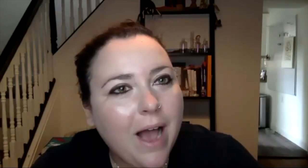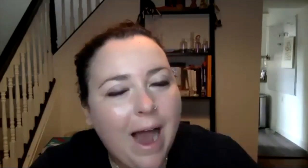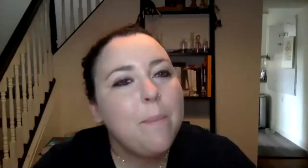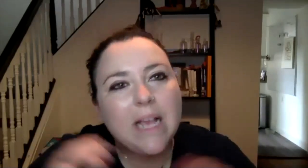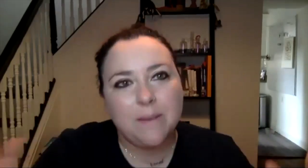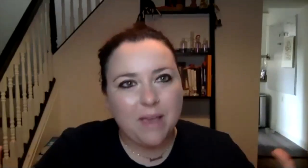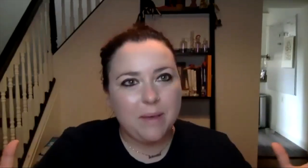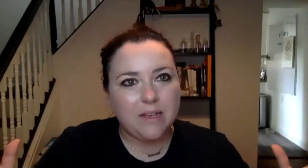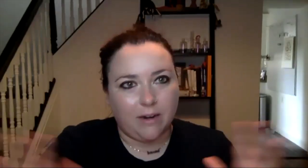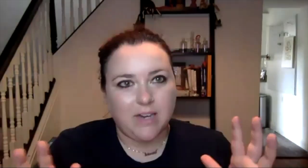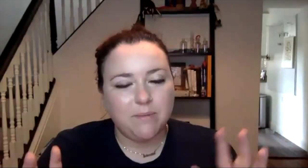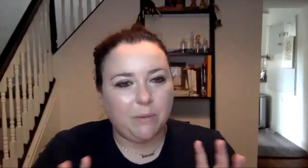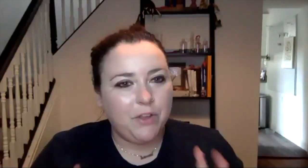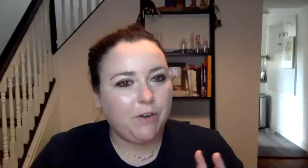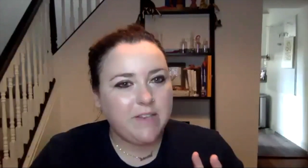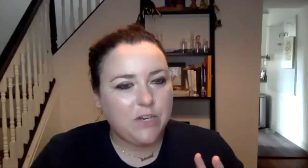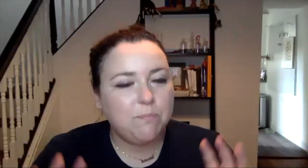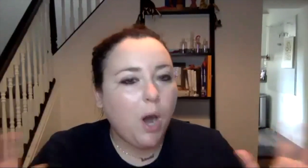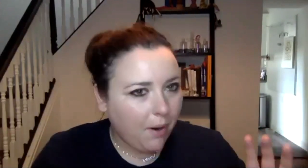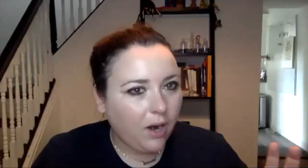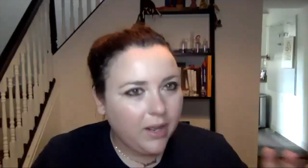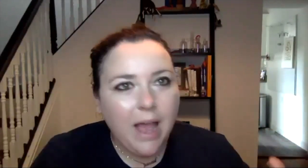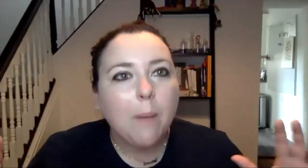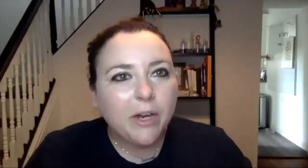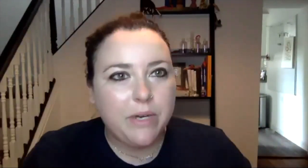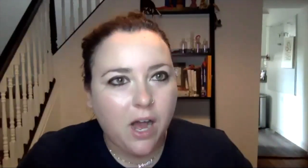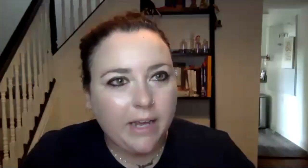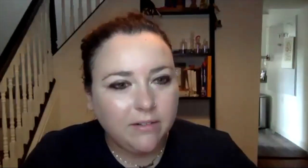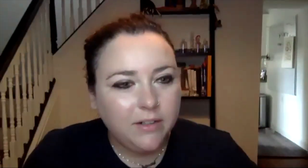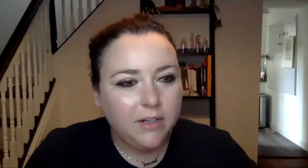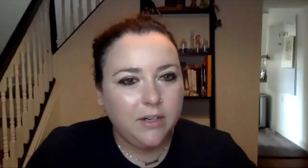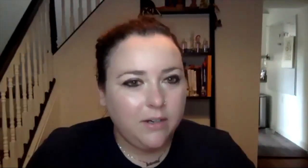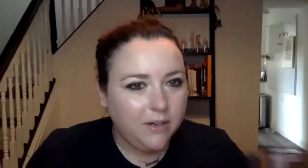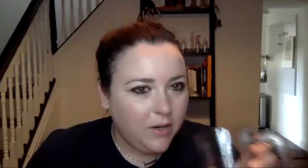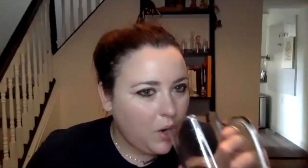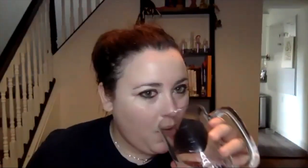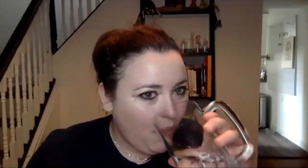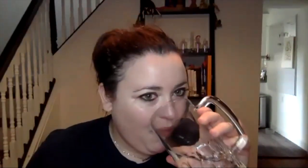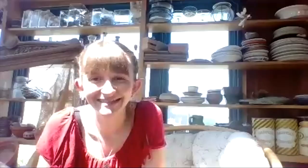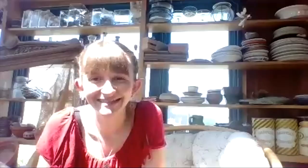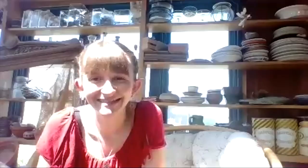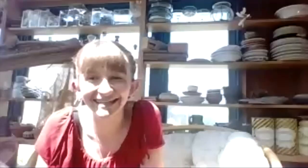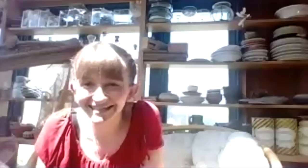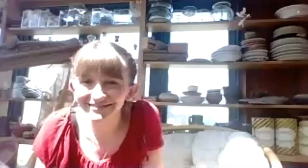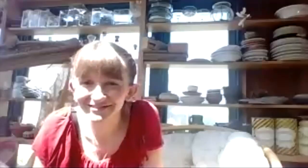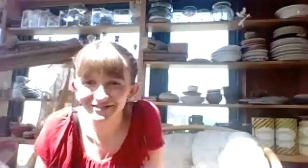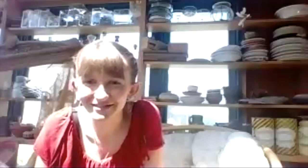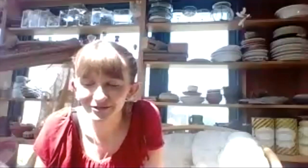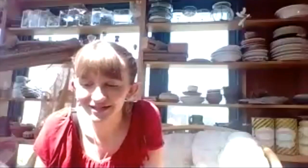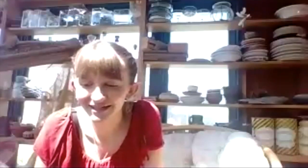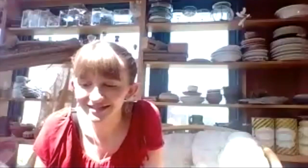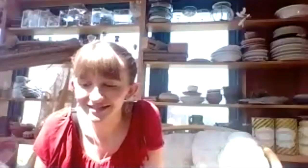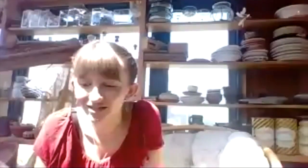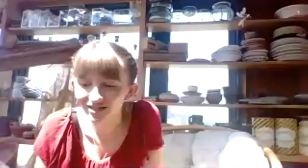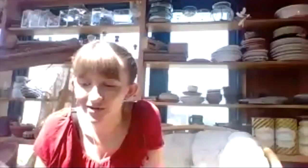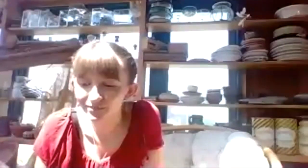okay, how big is a baby Ceratops? Like when they first hatch, ballpark, how big are we talking? Oh man, see, that's one of those questions that we're trying to